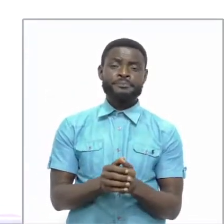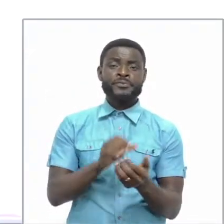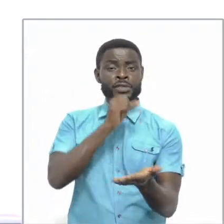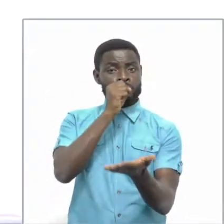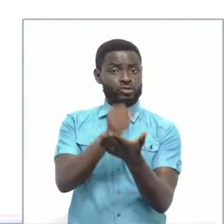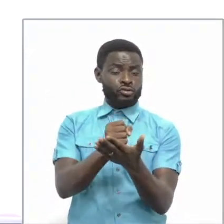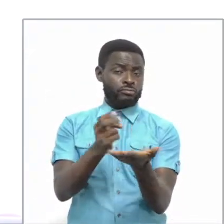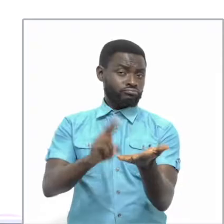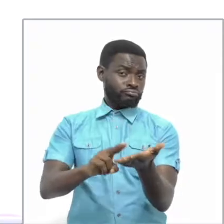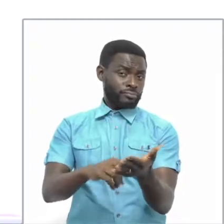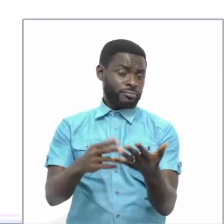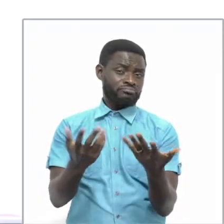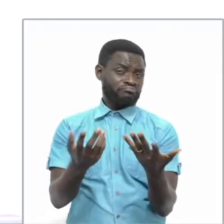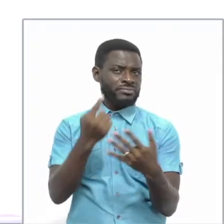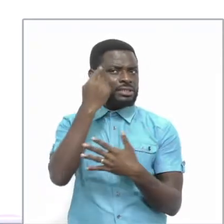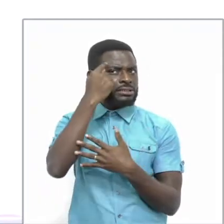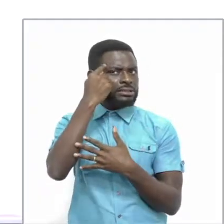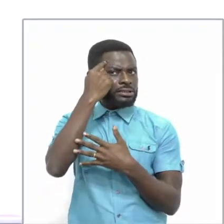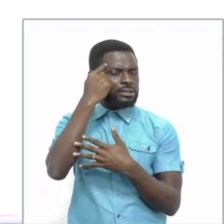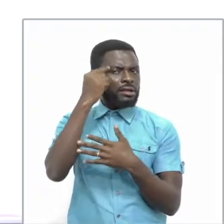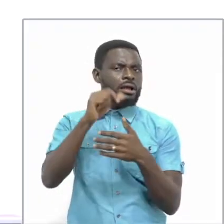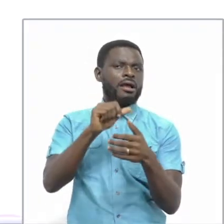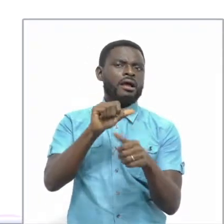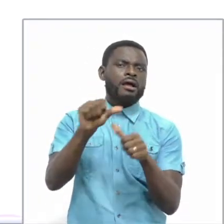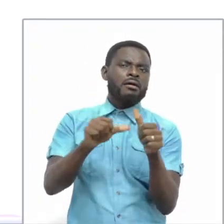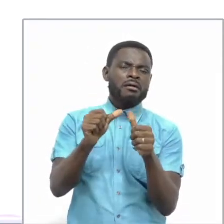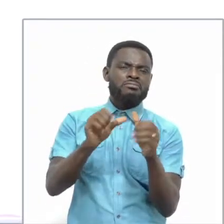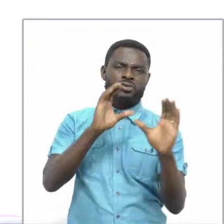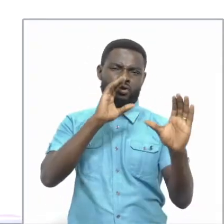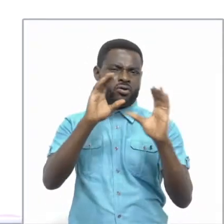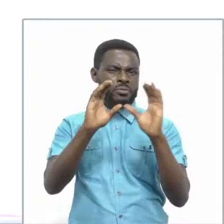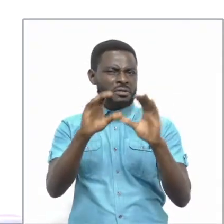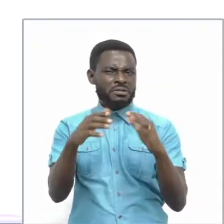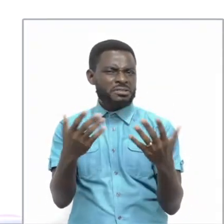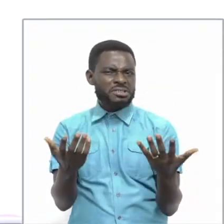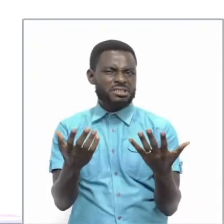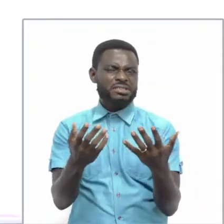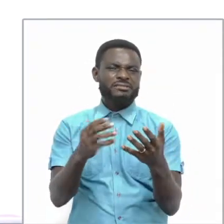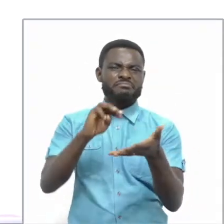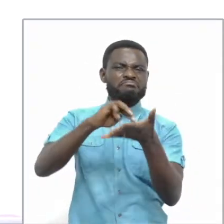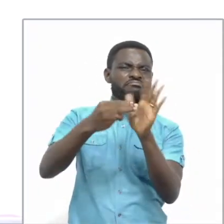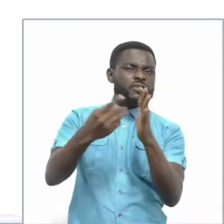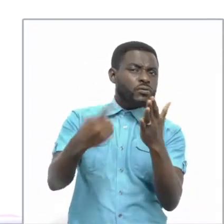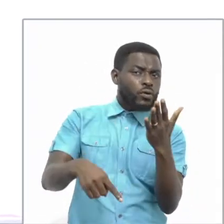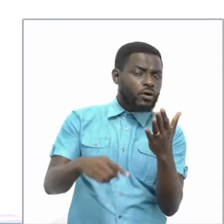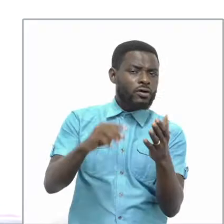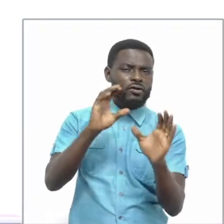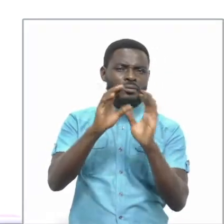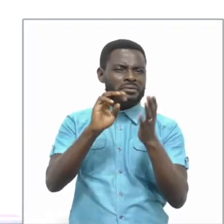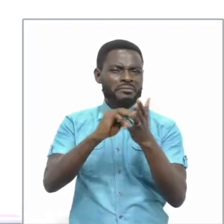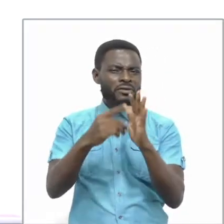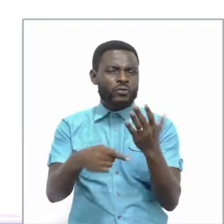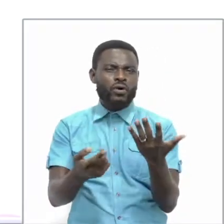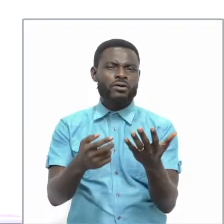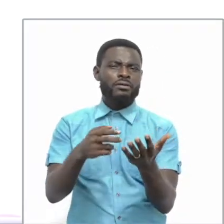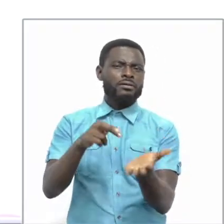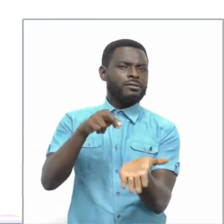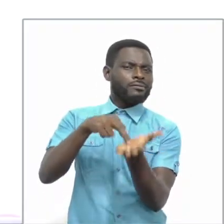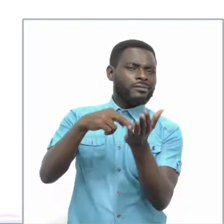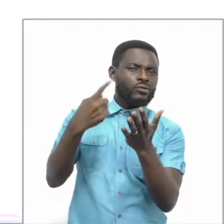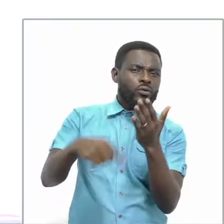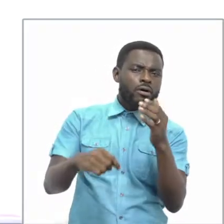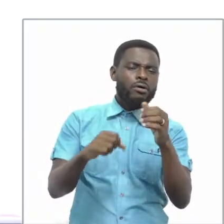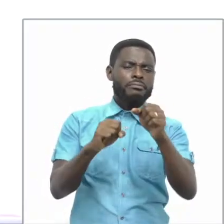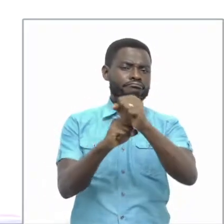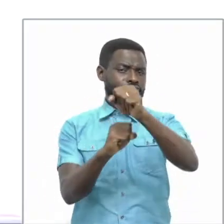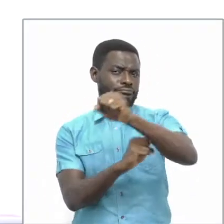I'm sure you are through thinking about how, what is it about communication, what it stands for, what